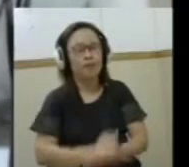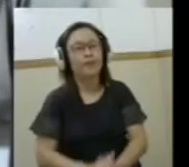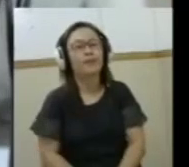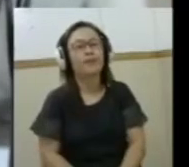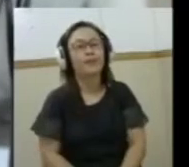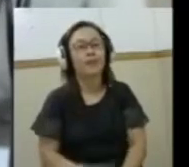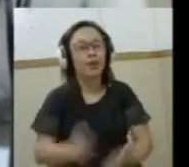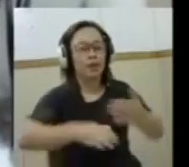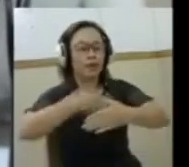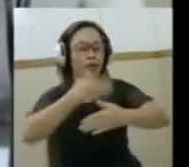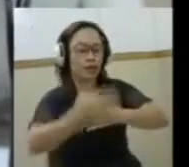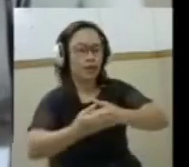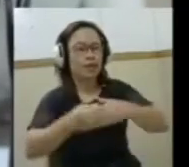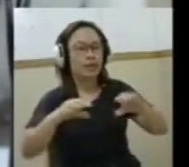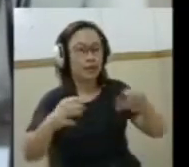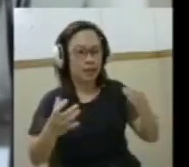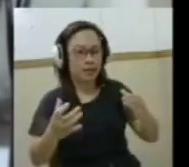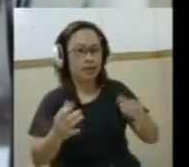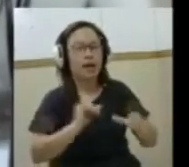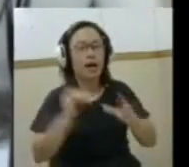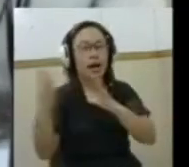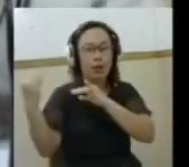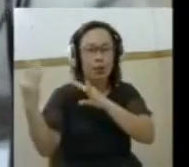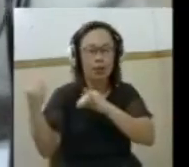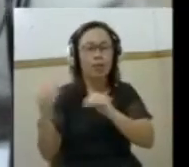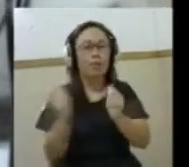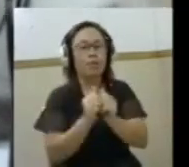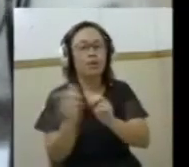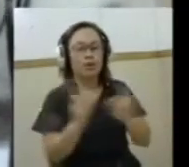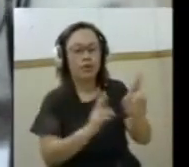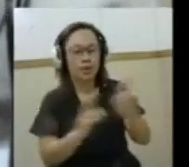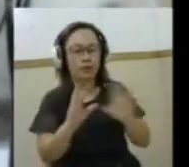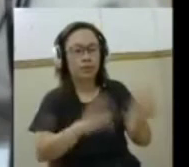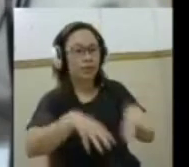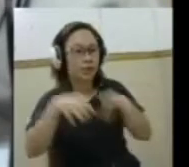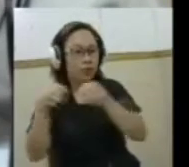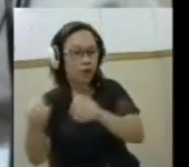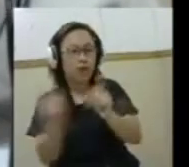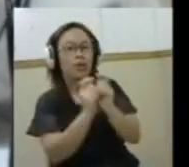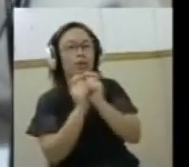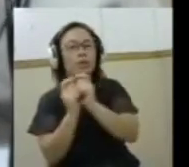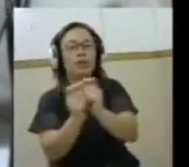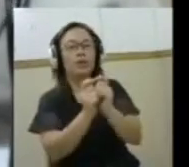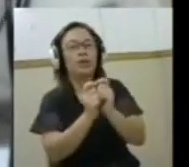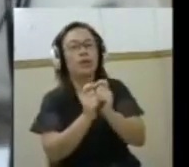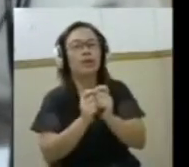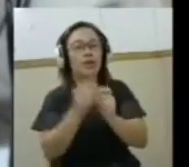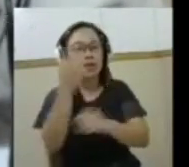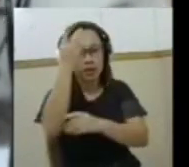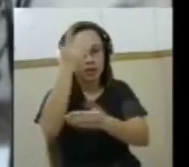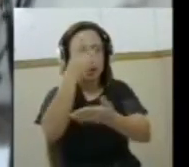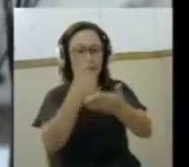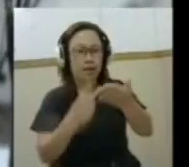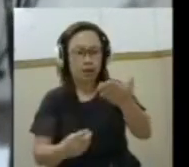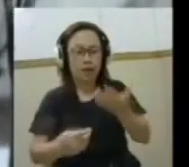For the next session, I hope you are ready to put together the data and information that you